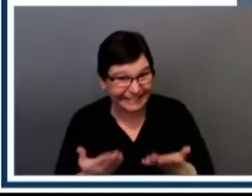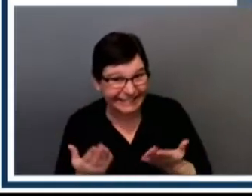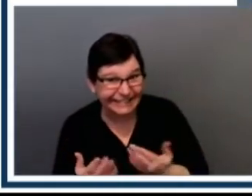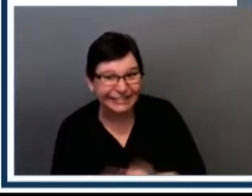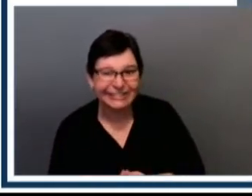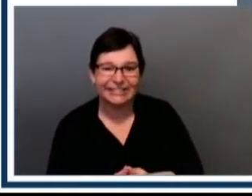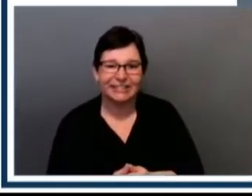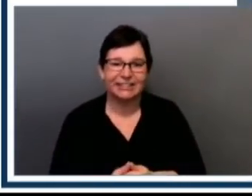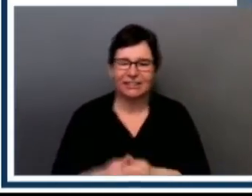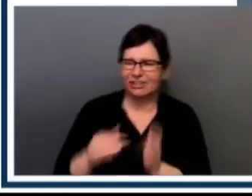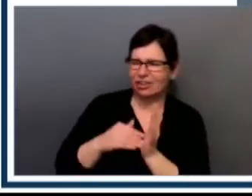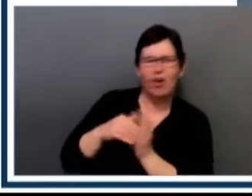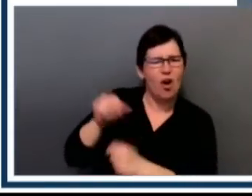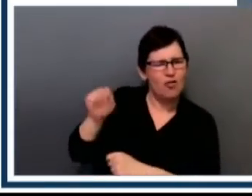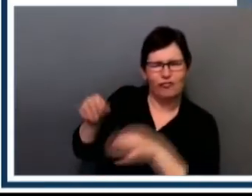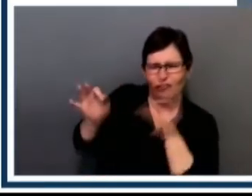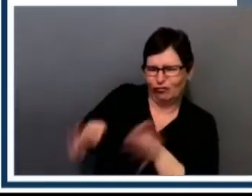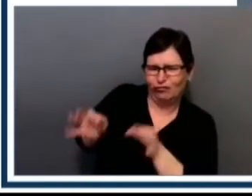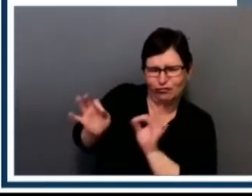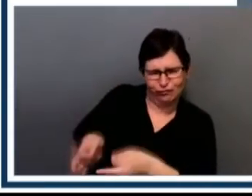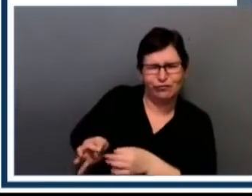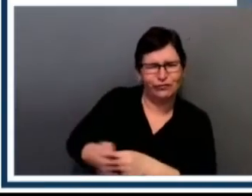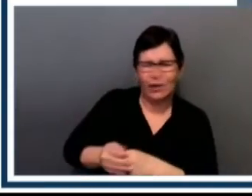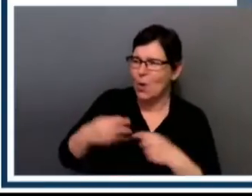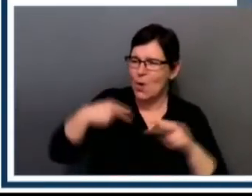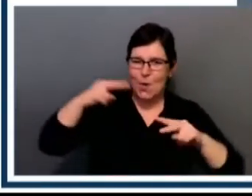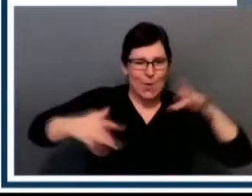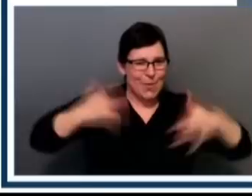Ann. Yes, hello, thank you.